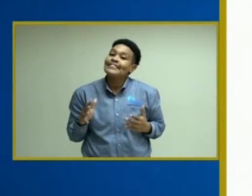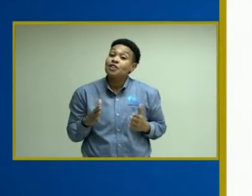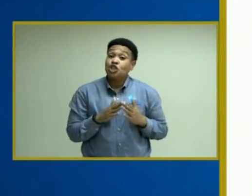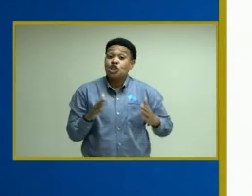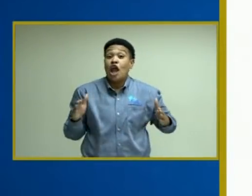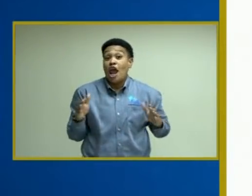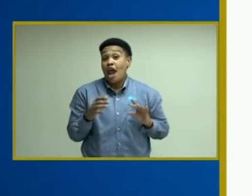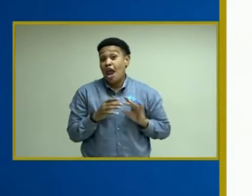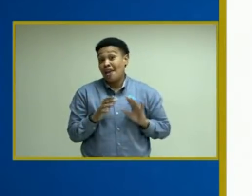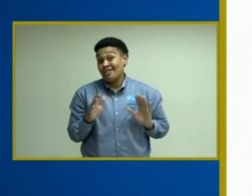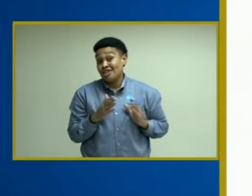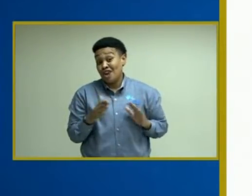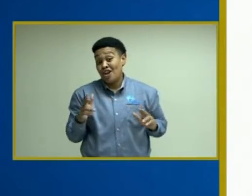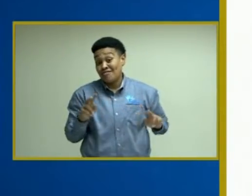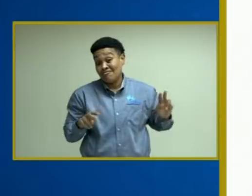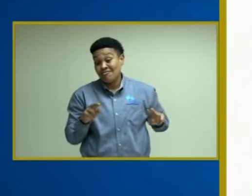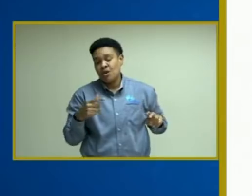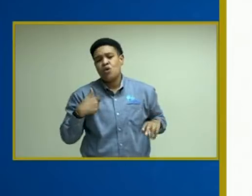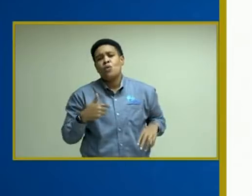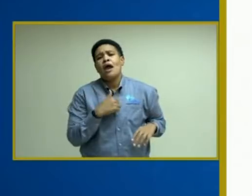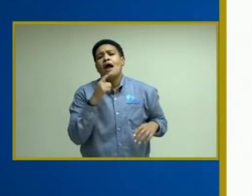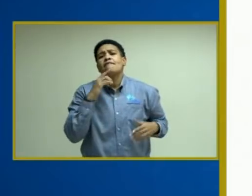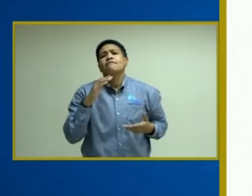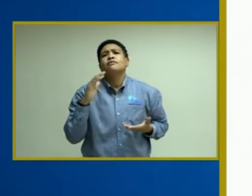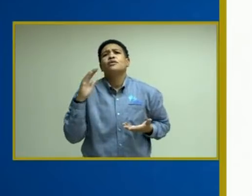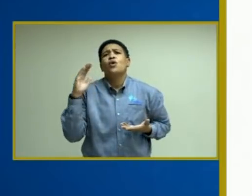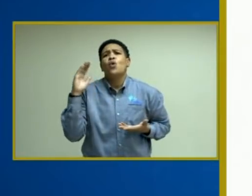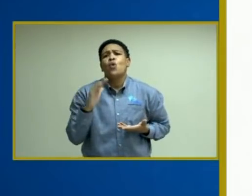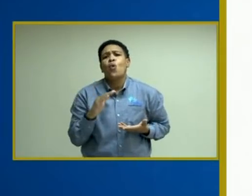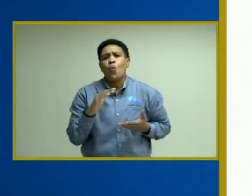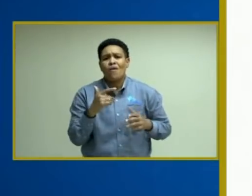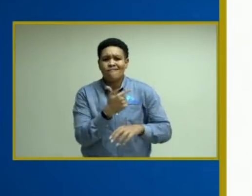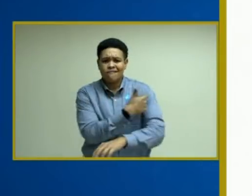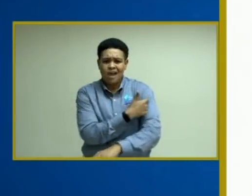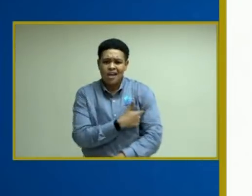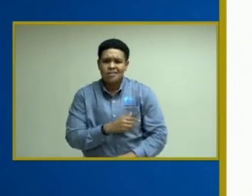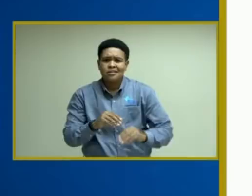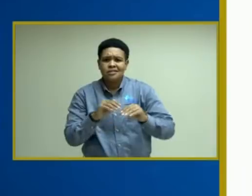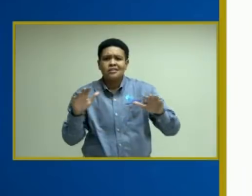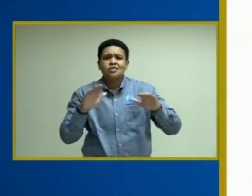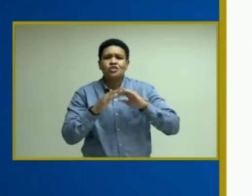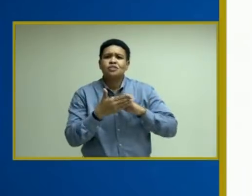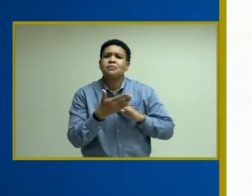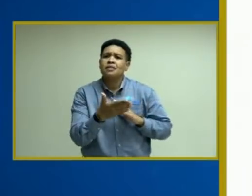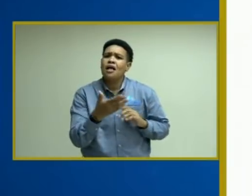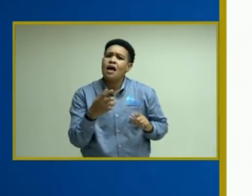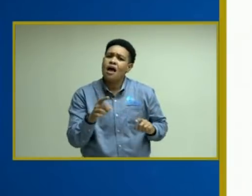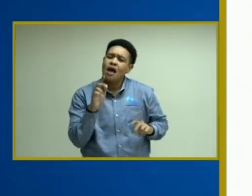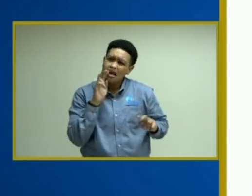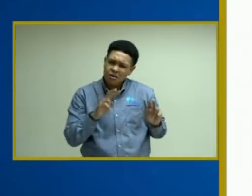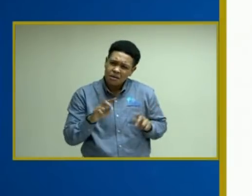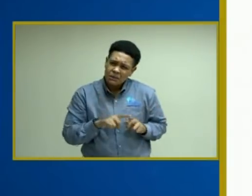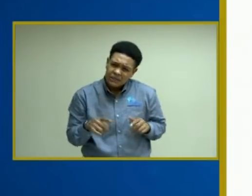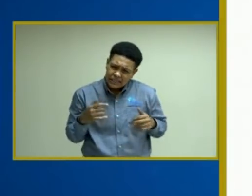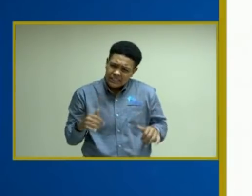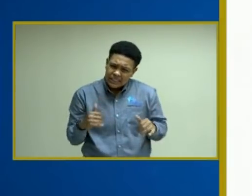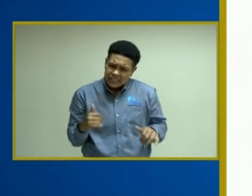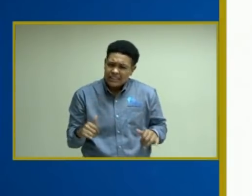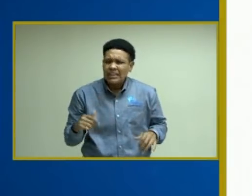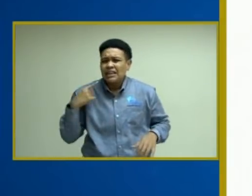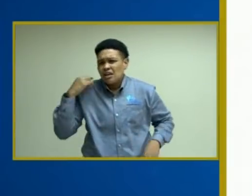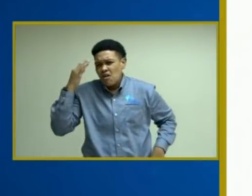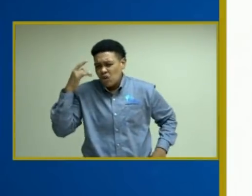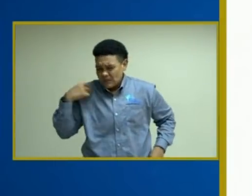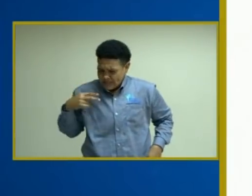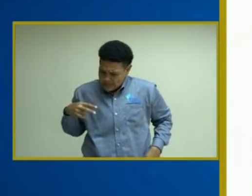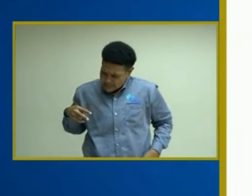speaking, we have low rates of vaccination right across the country. But even so, of concern is